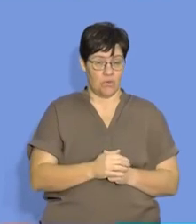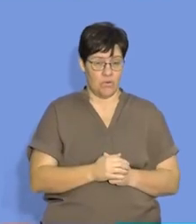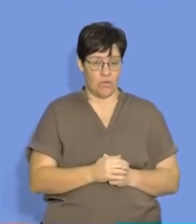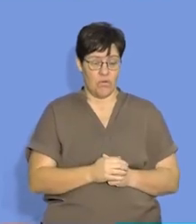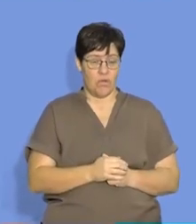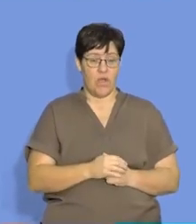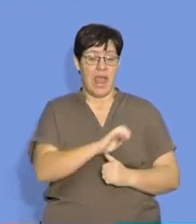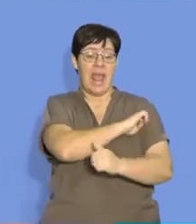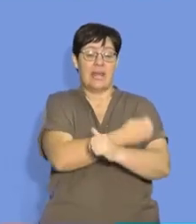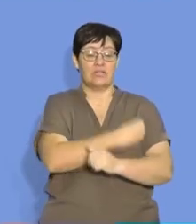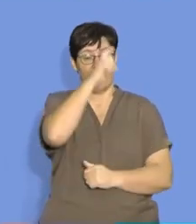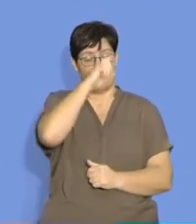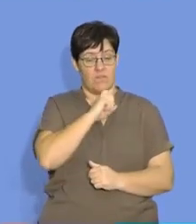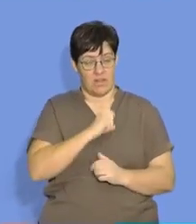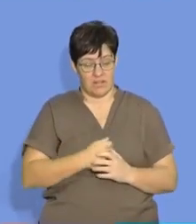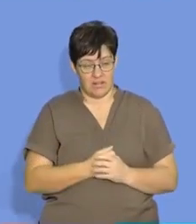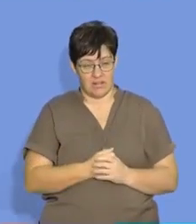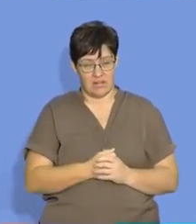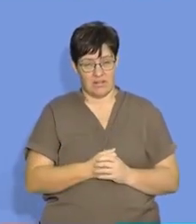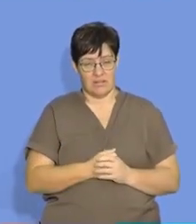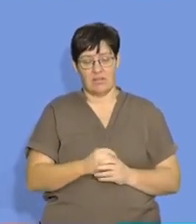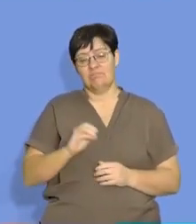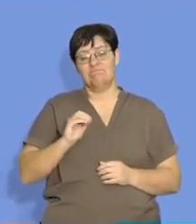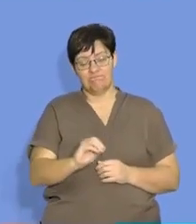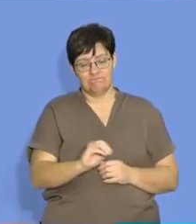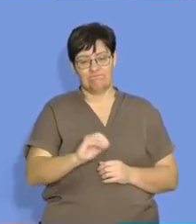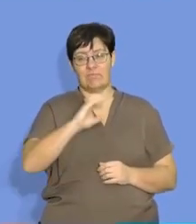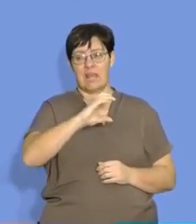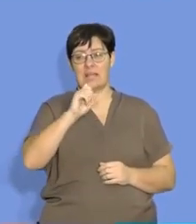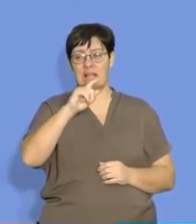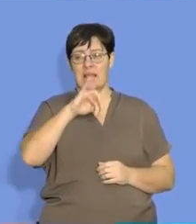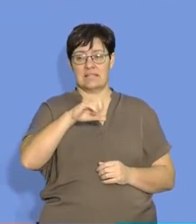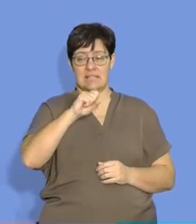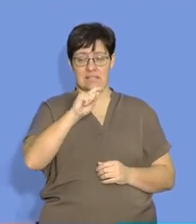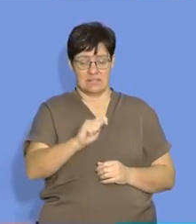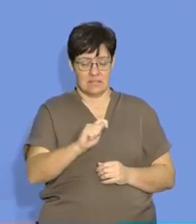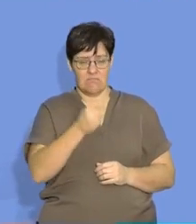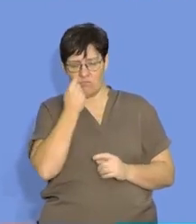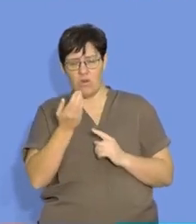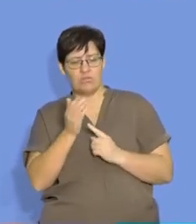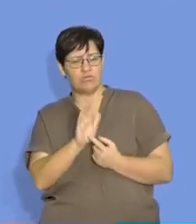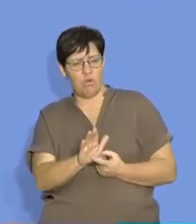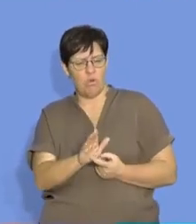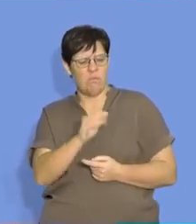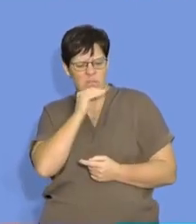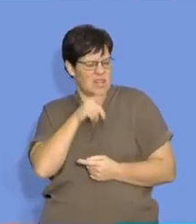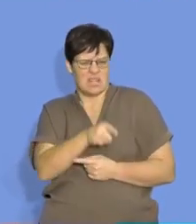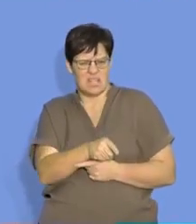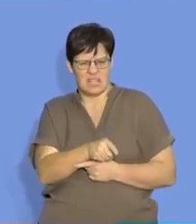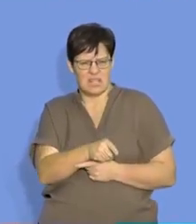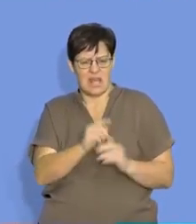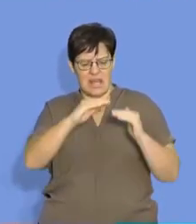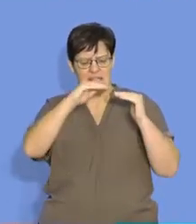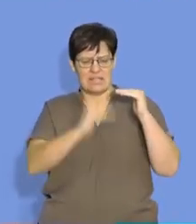want to show you the energy profile where we put in a catalyst to show you what we mean